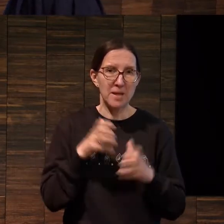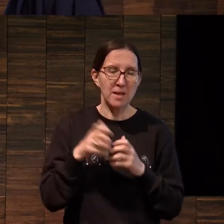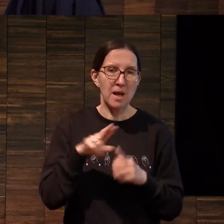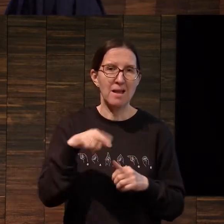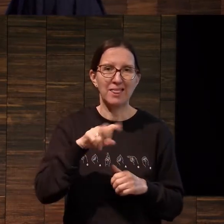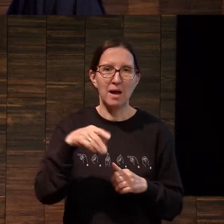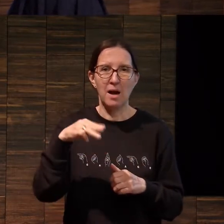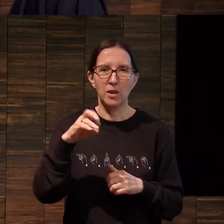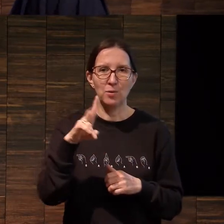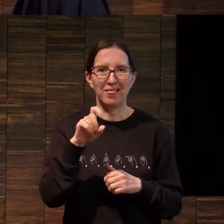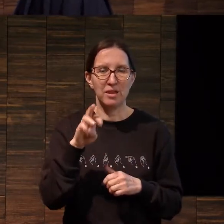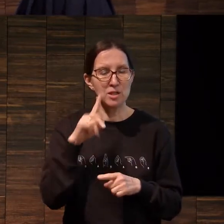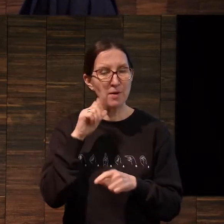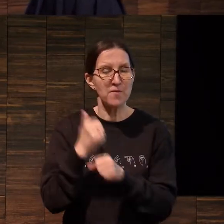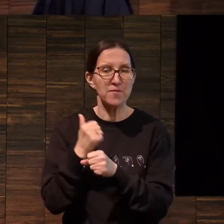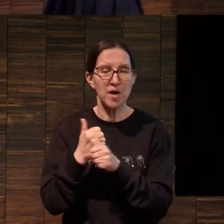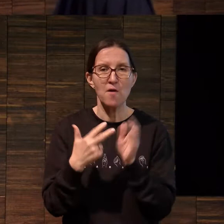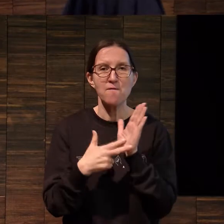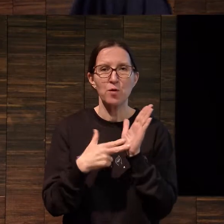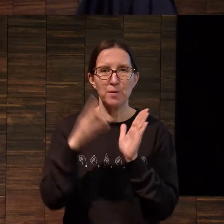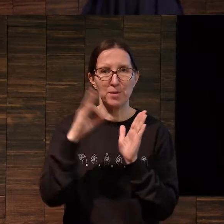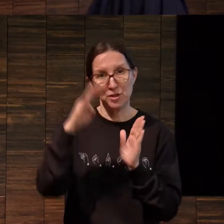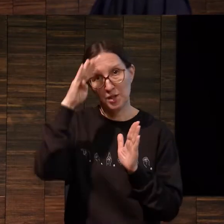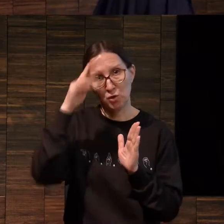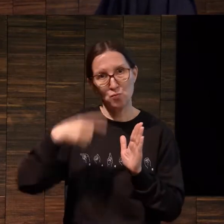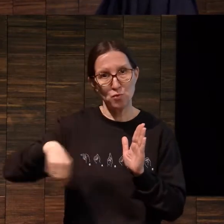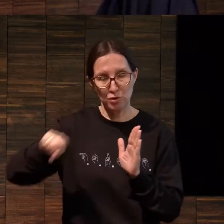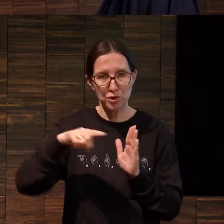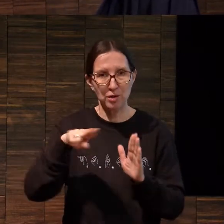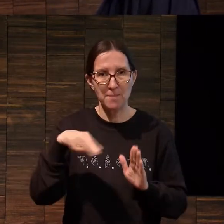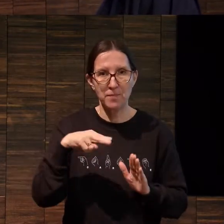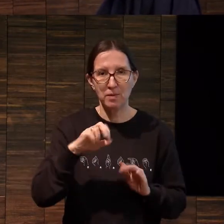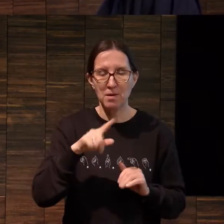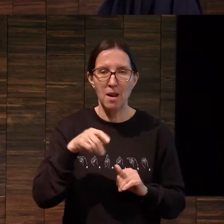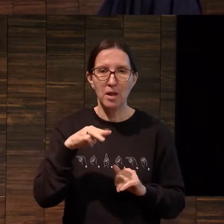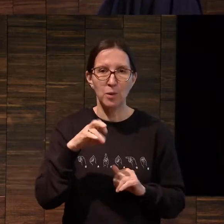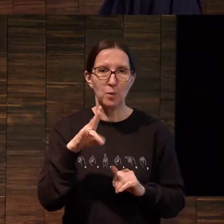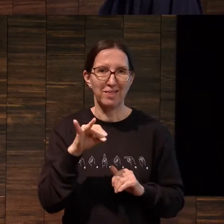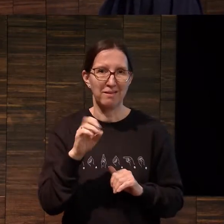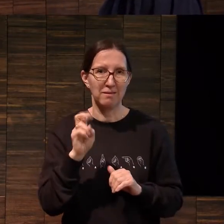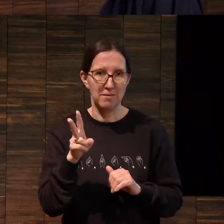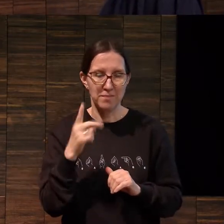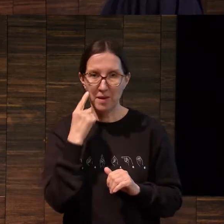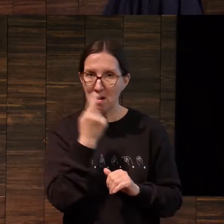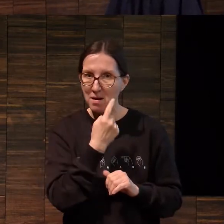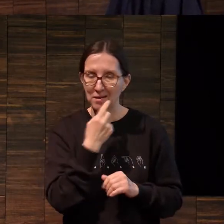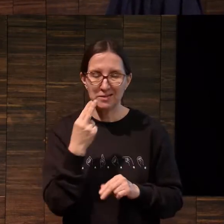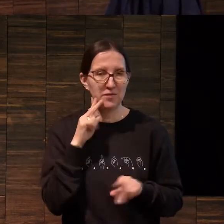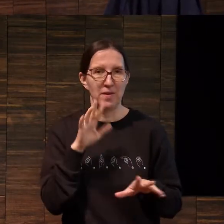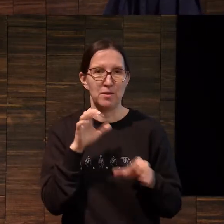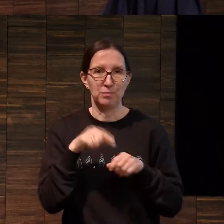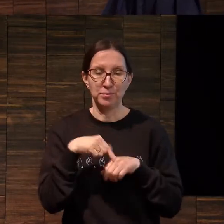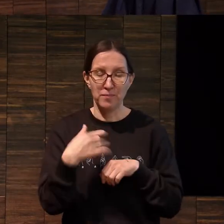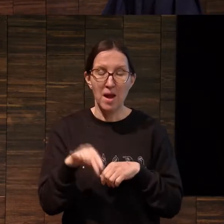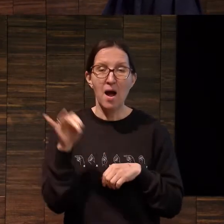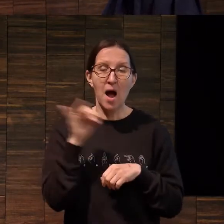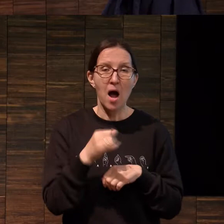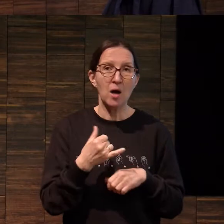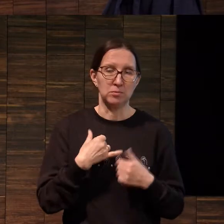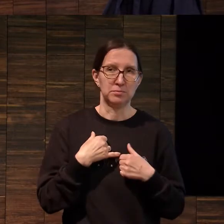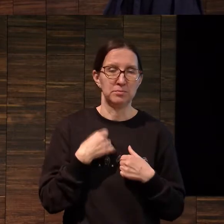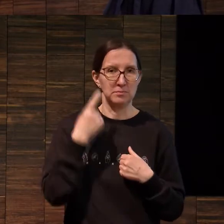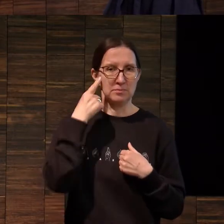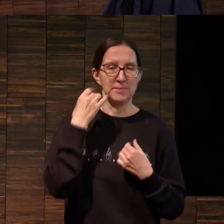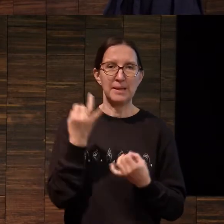in the world, color blindness is mainly seen in men. 8% of all men are colorblind in this or that